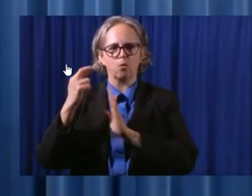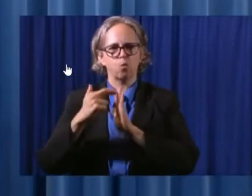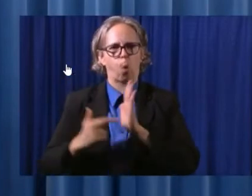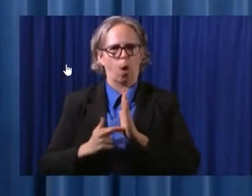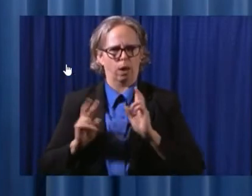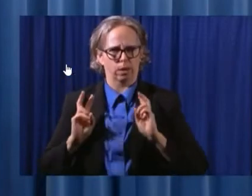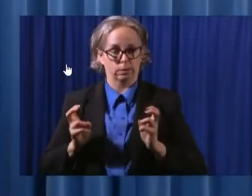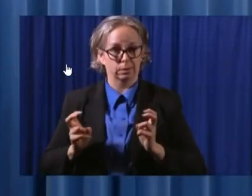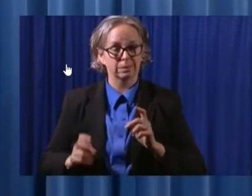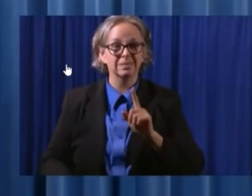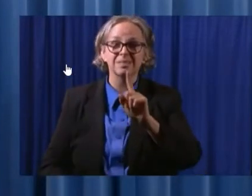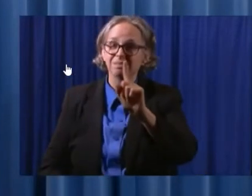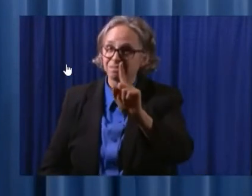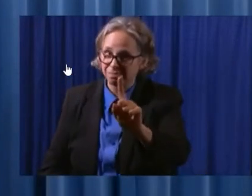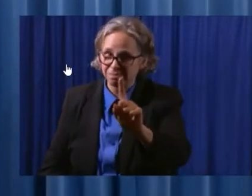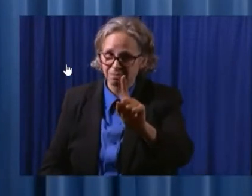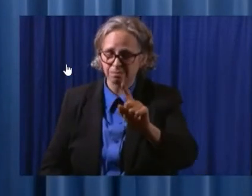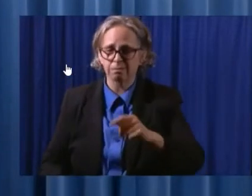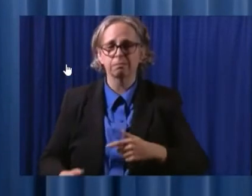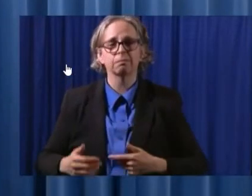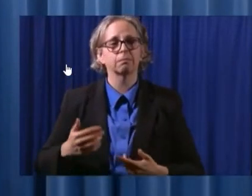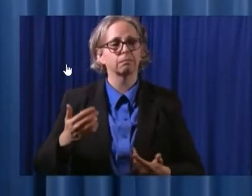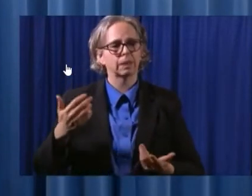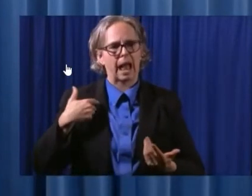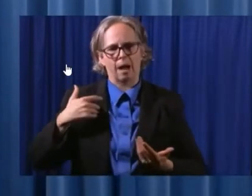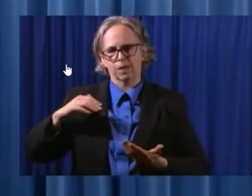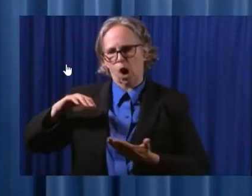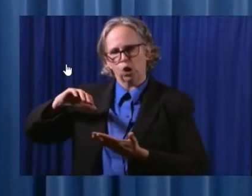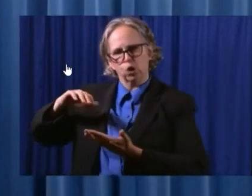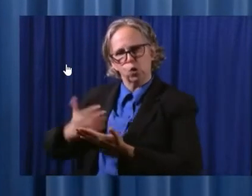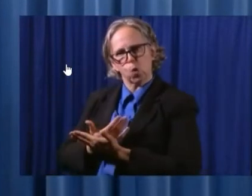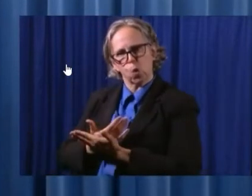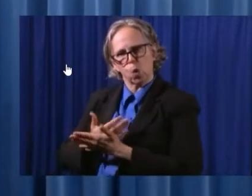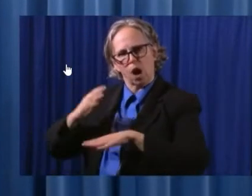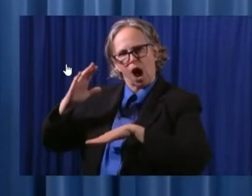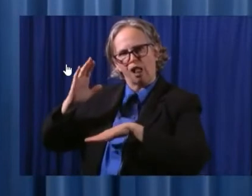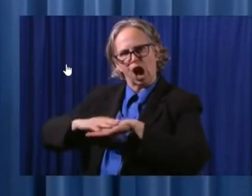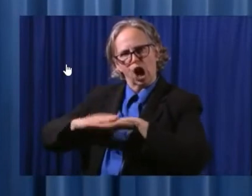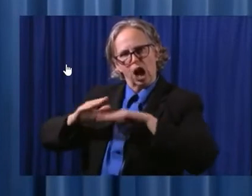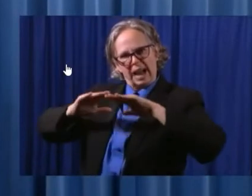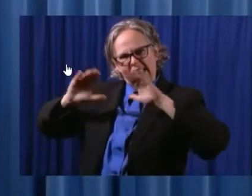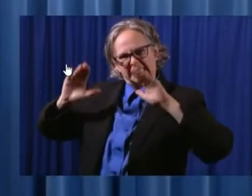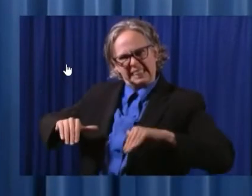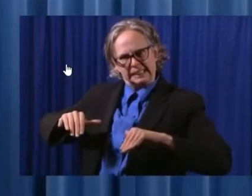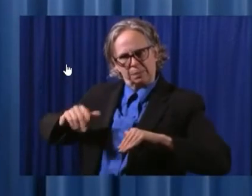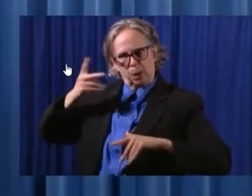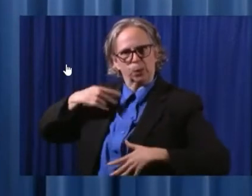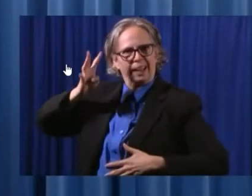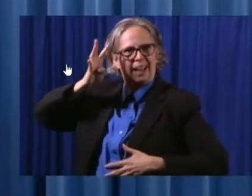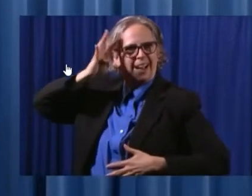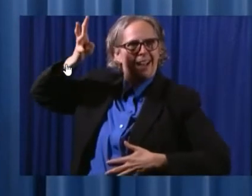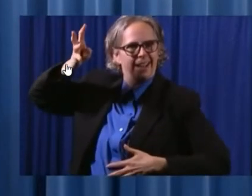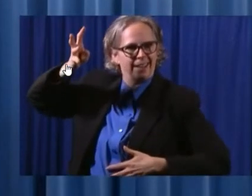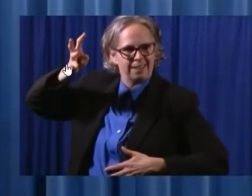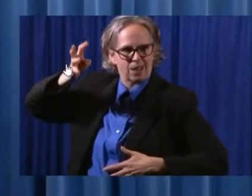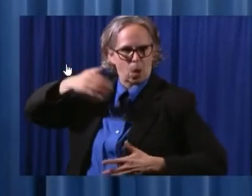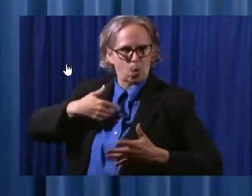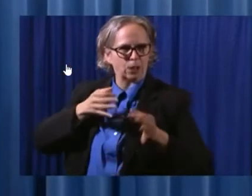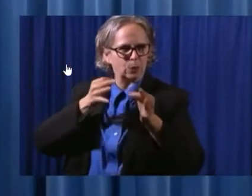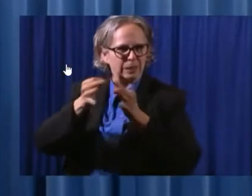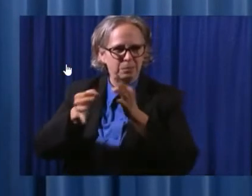also developed a new warning system. And we're going to unveil this warning system today. We're calling it Public